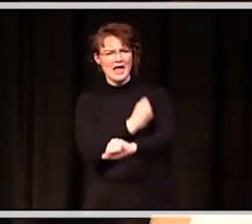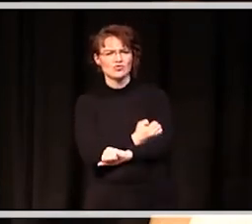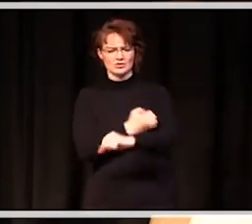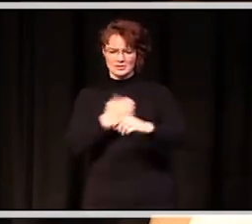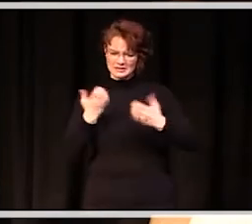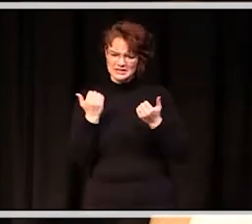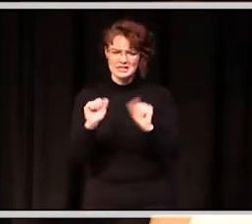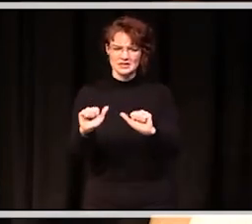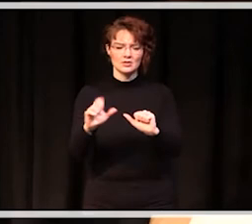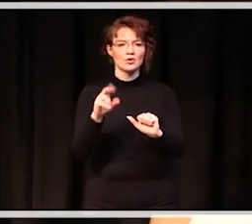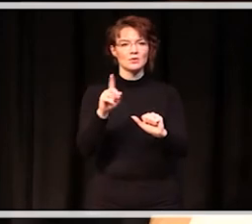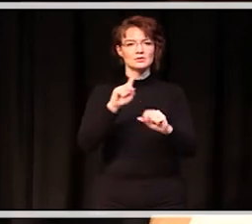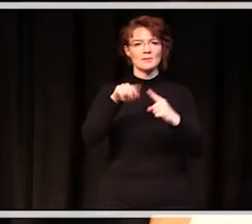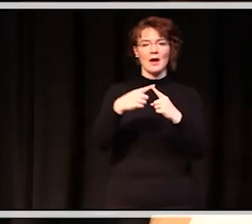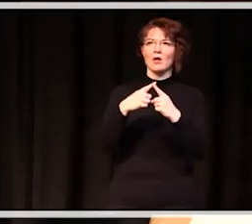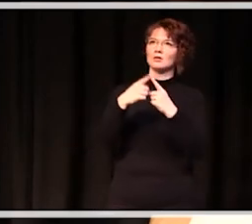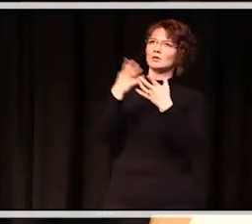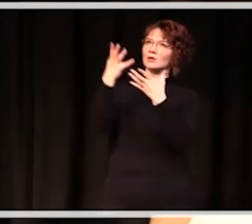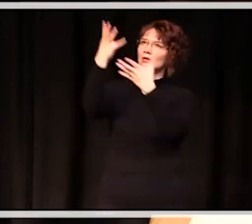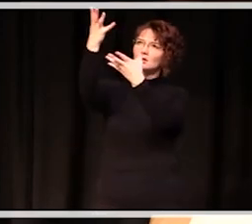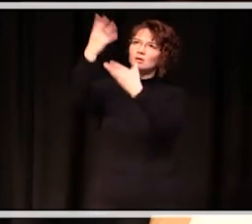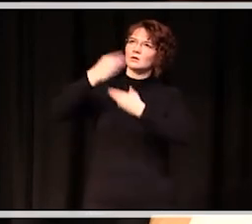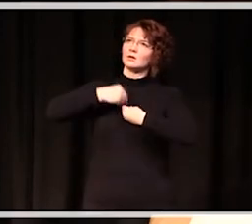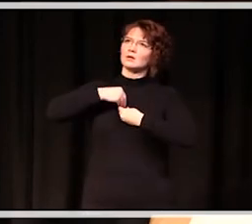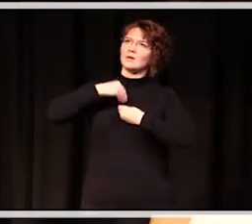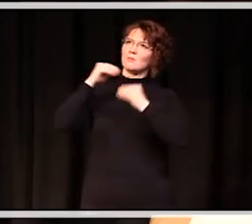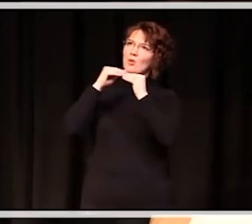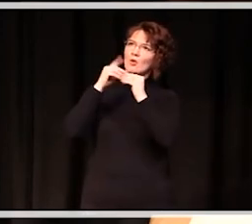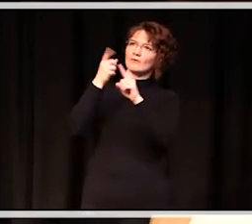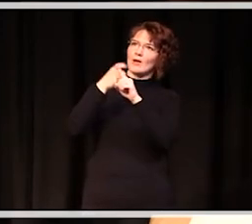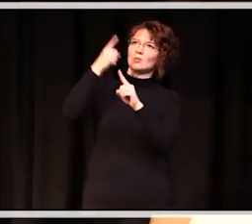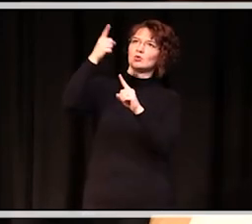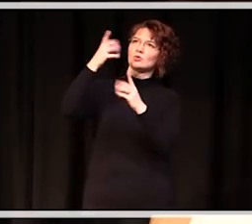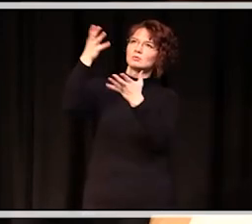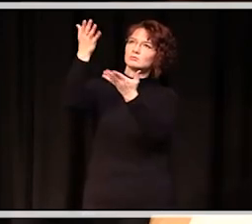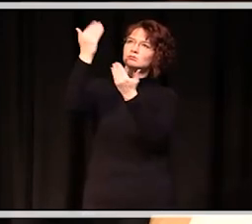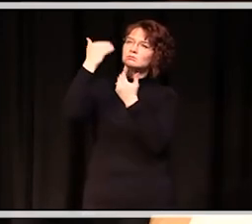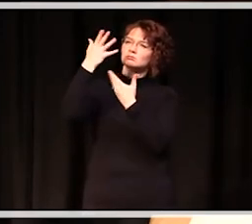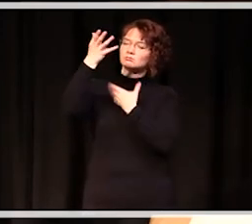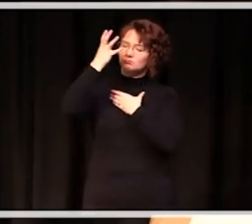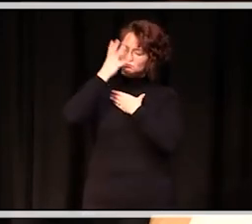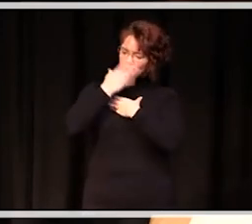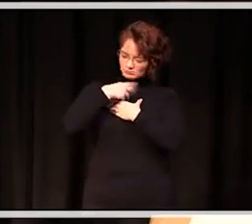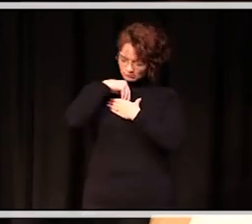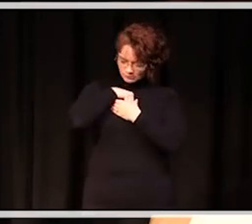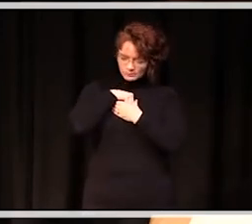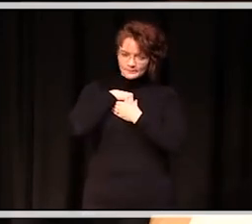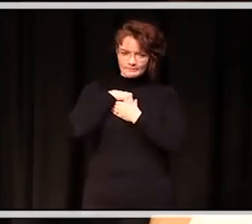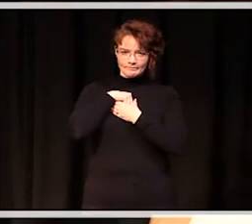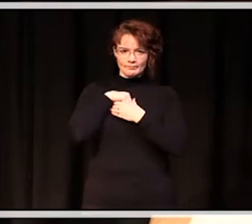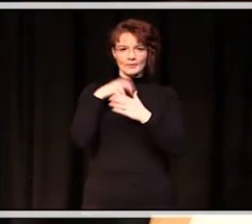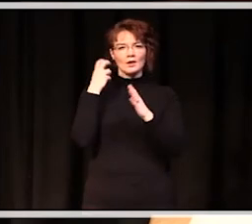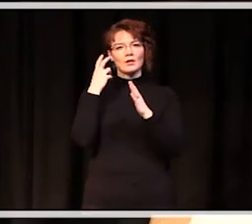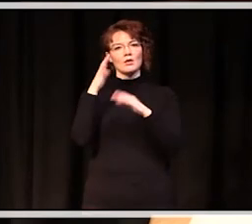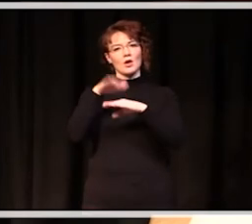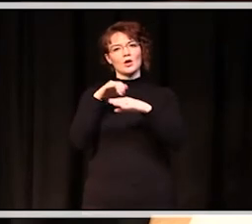from the one who truly satisfies our thirst. It's a call to the deeper life.